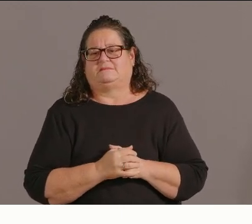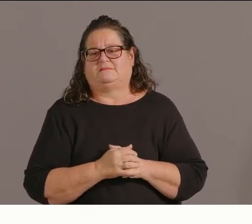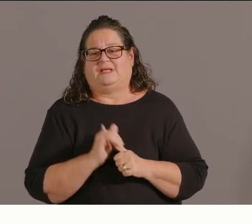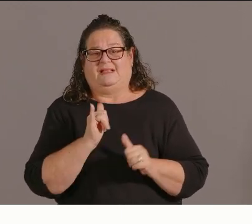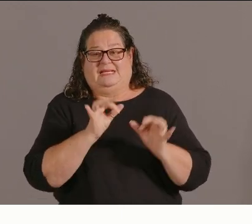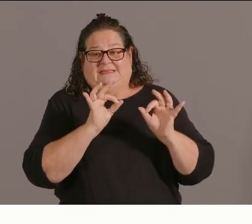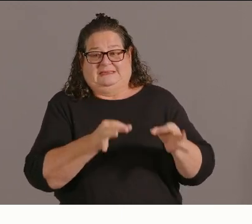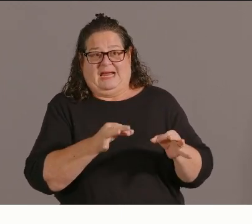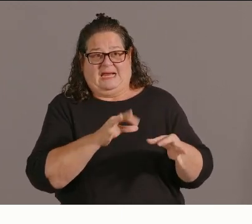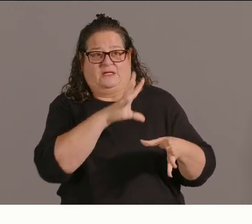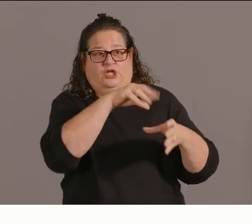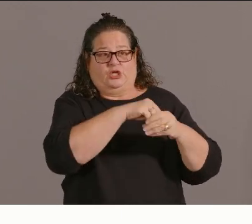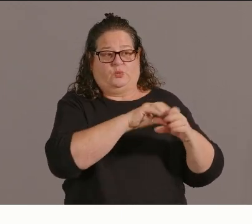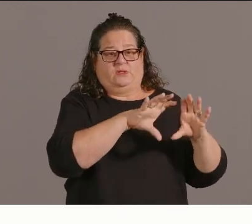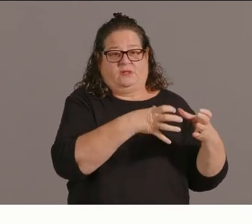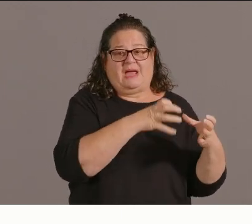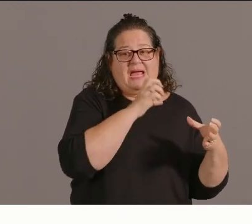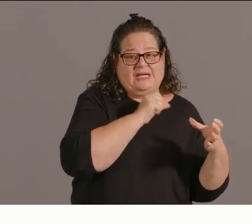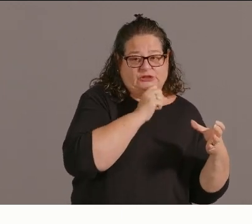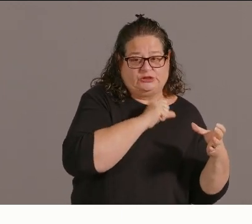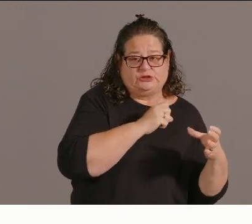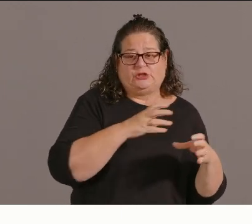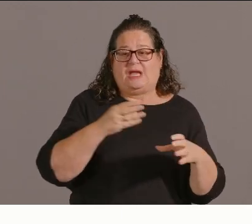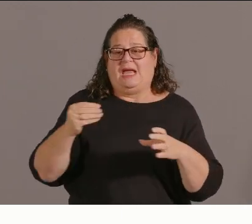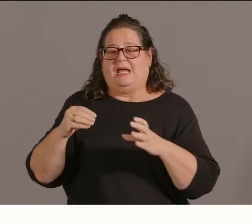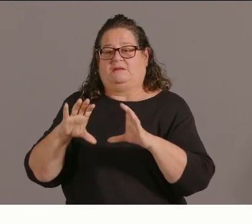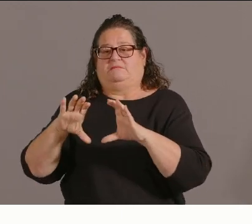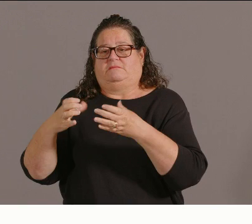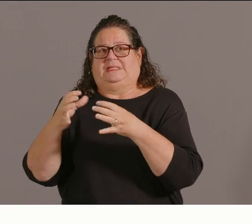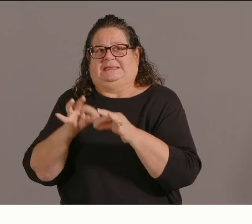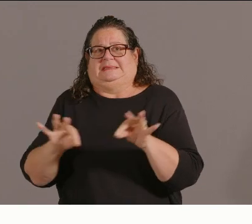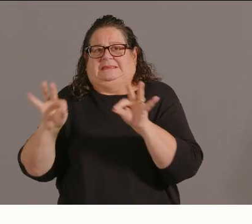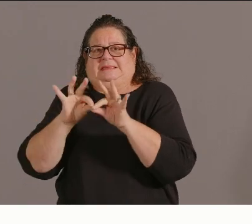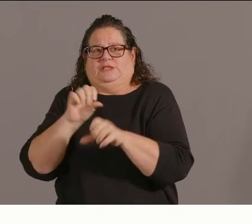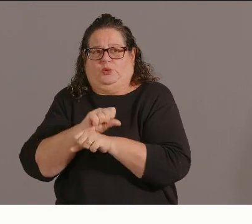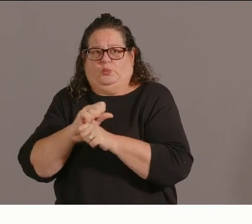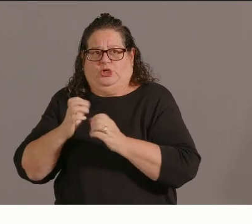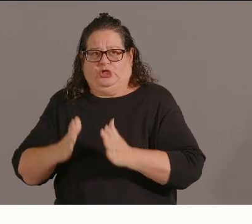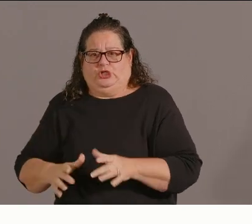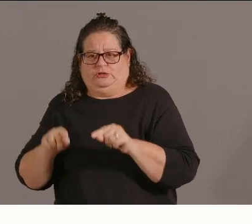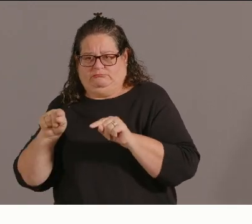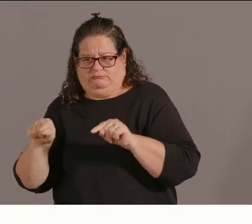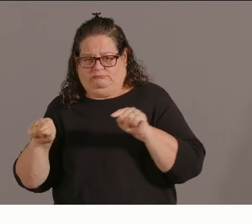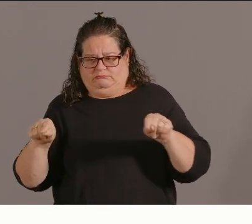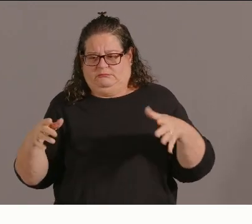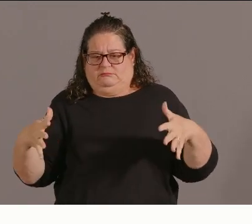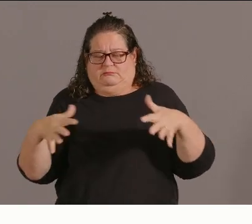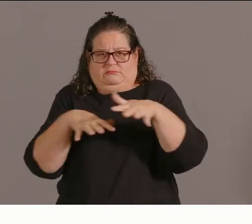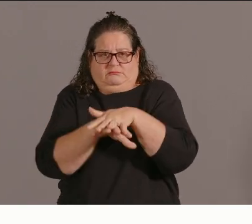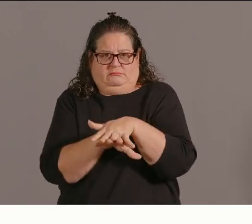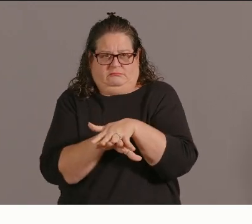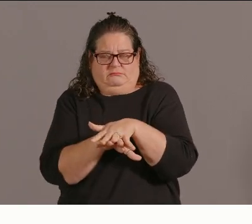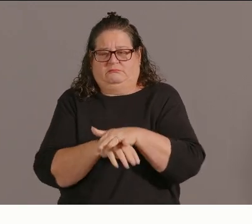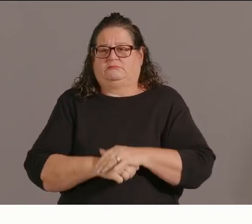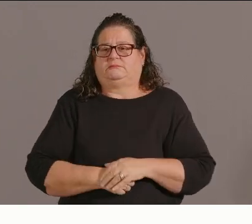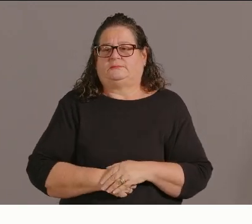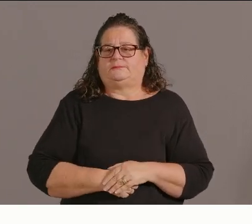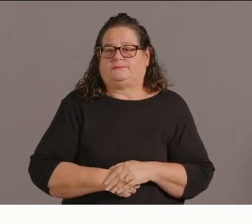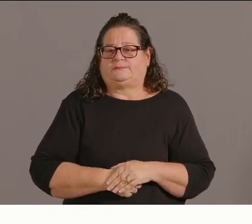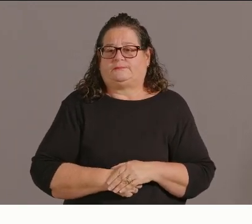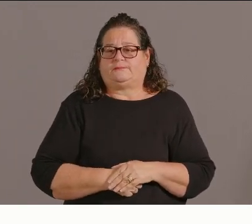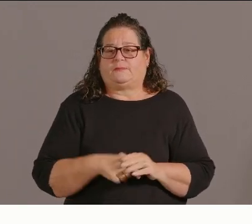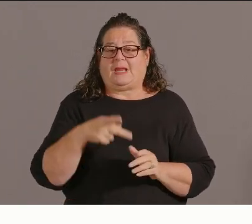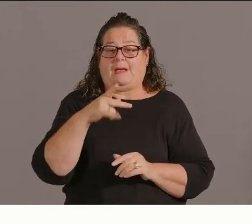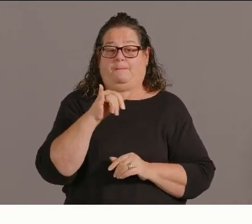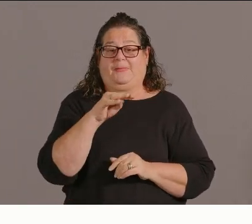as defined by ASIP. As of yesterday, Pima County announced that they are also vaccinating